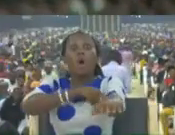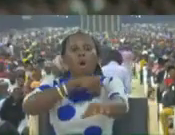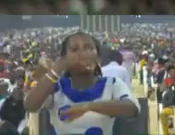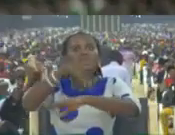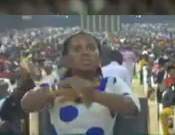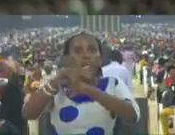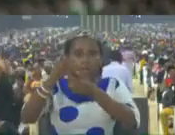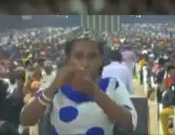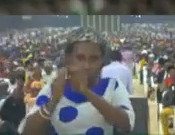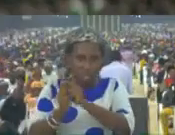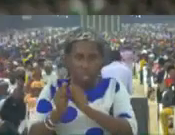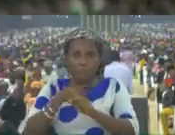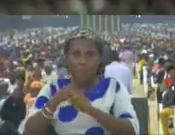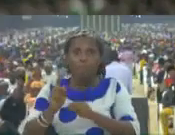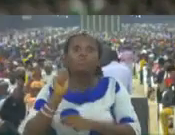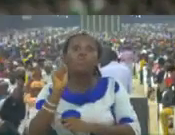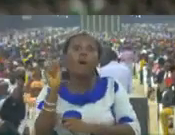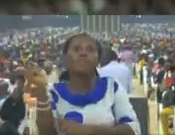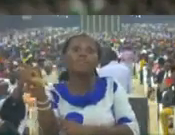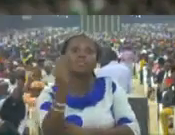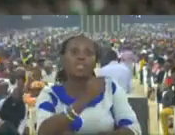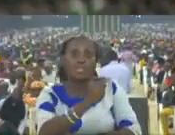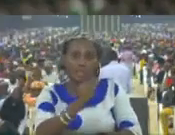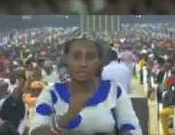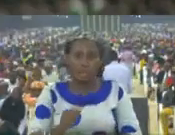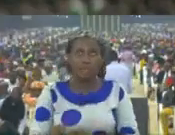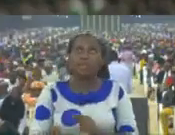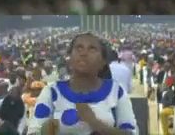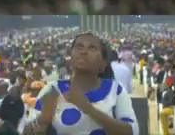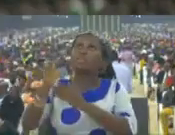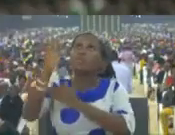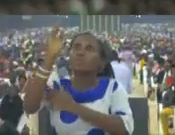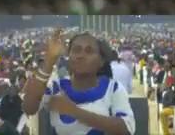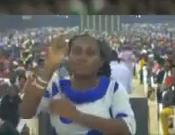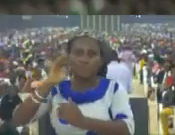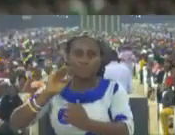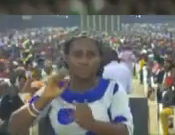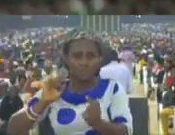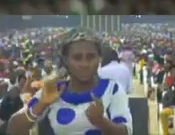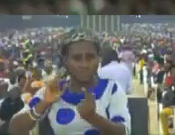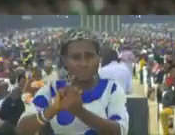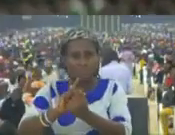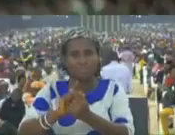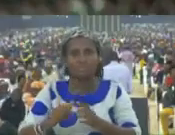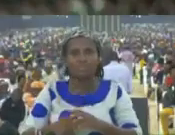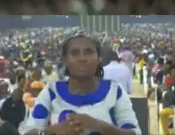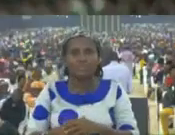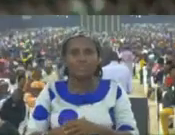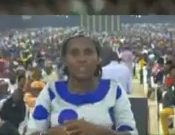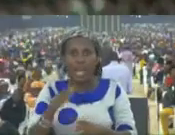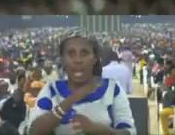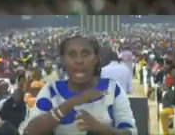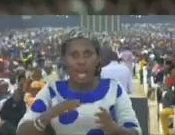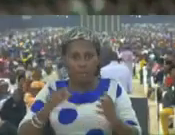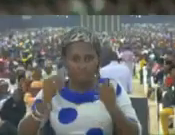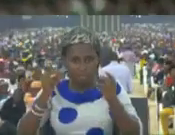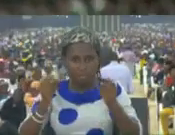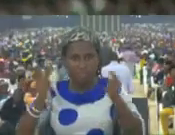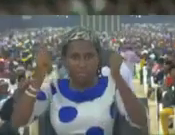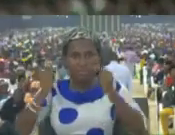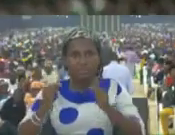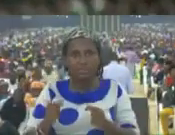But then one day, the Almighty God stepped in. And suddenly,